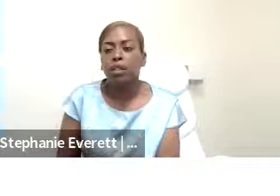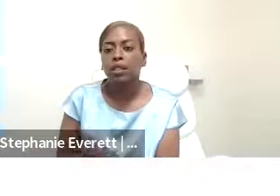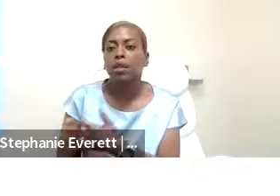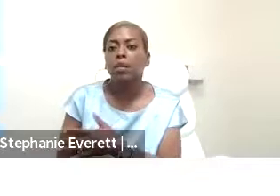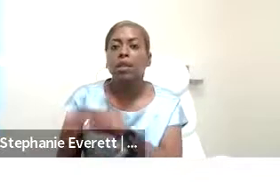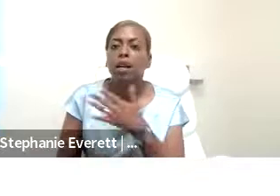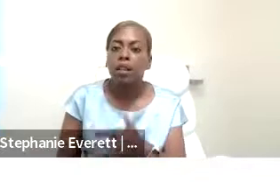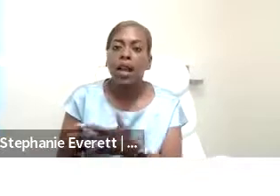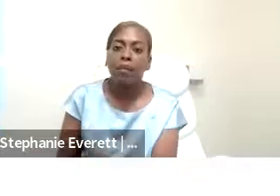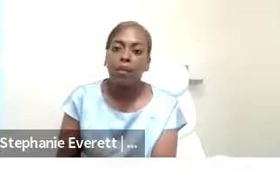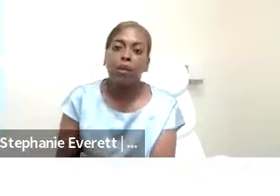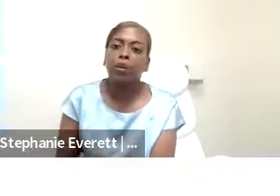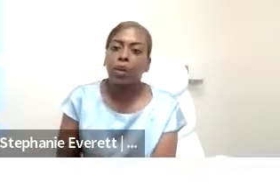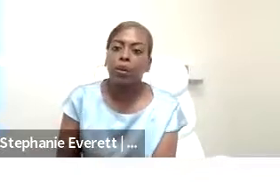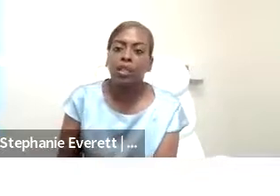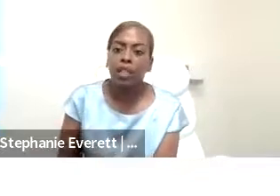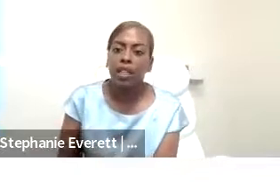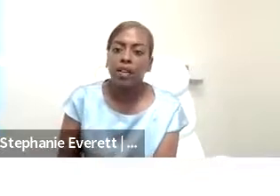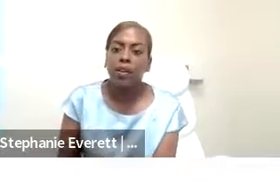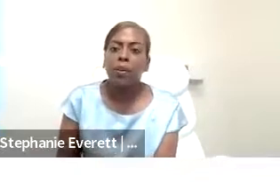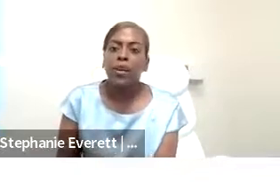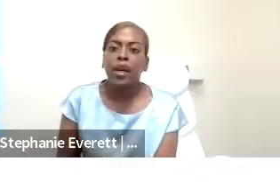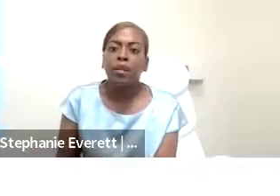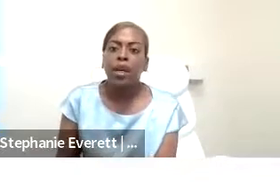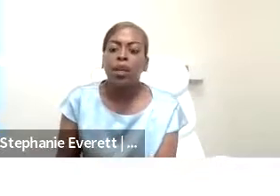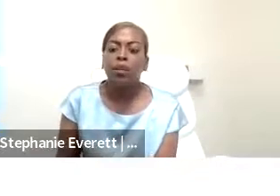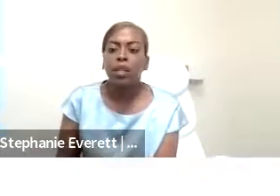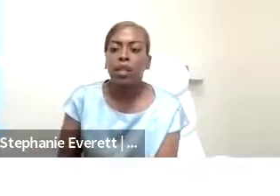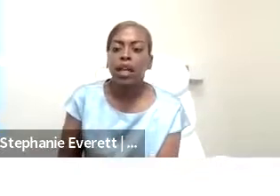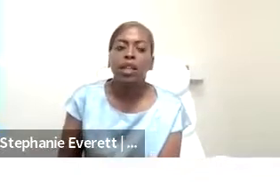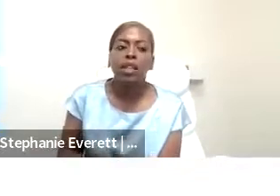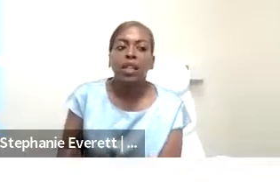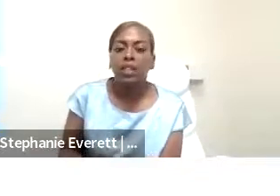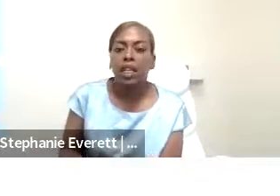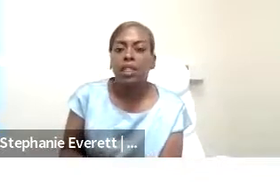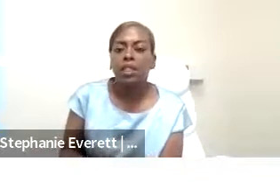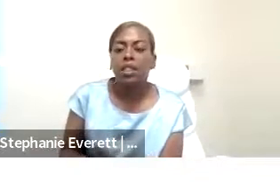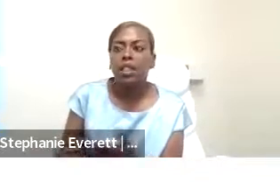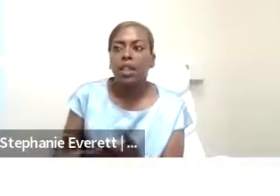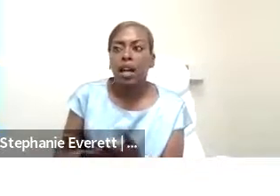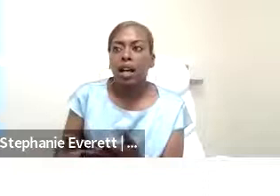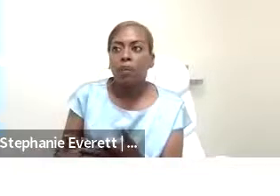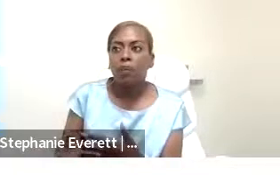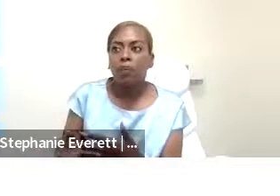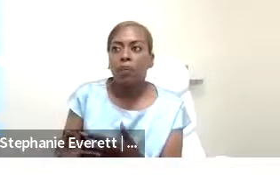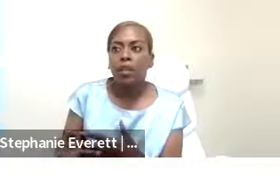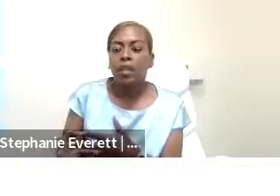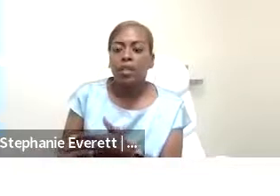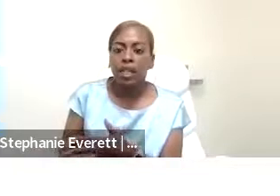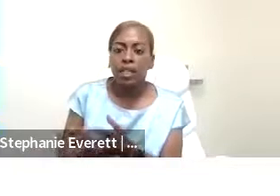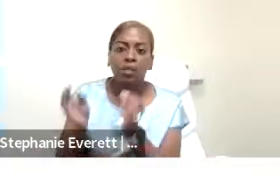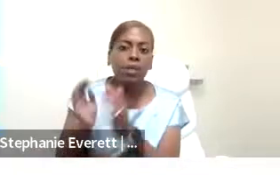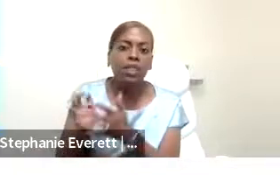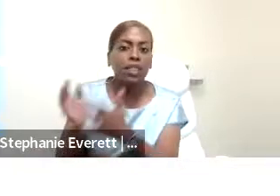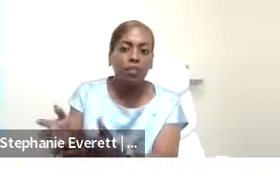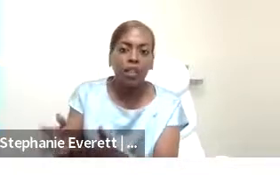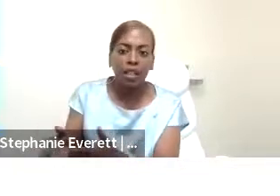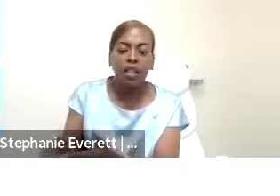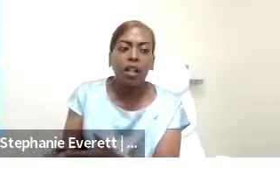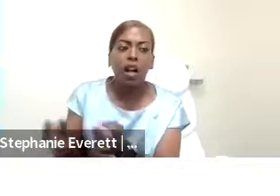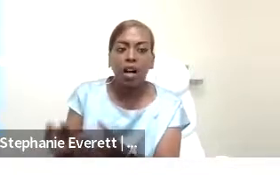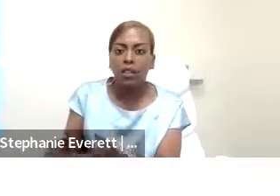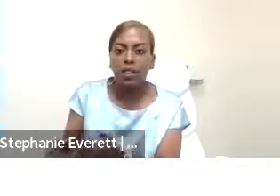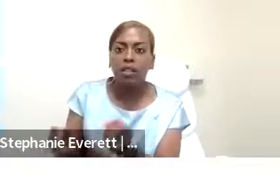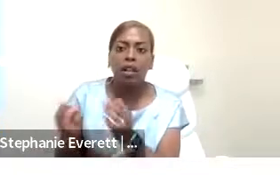have the policy on. There are other avenues that we can take, that we can look at. In this case, there's not a